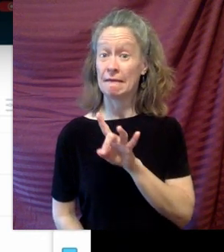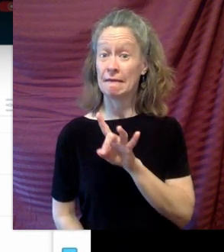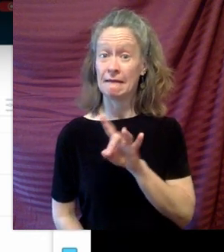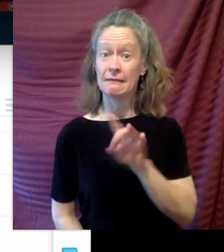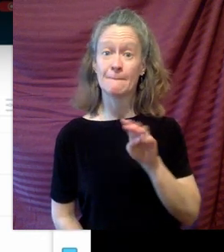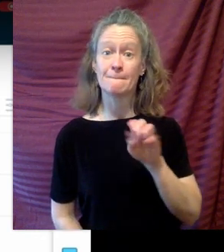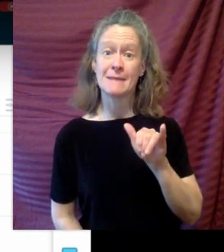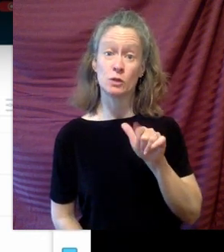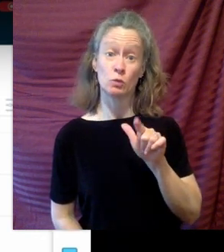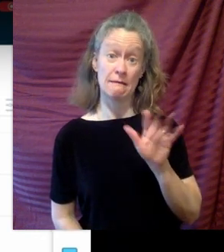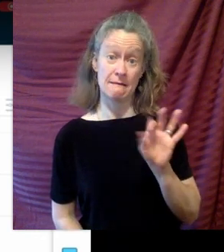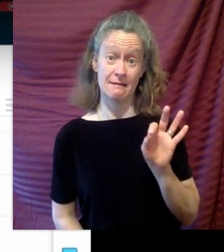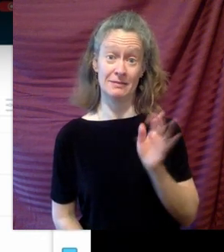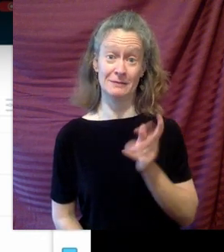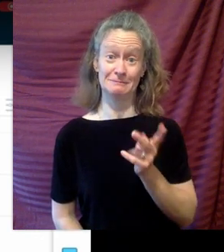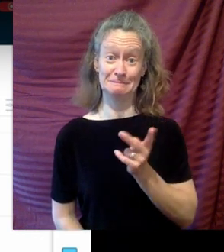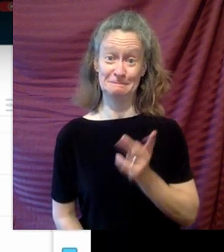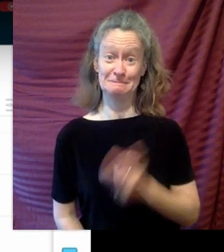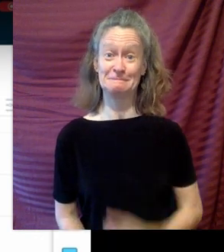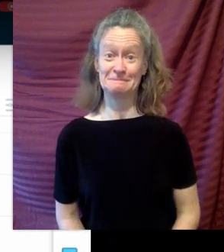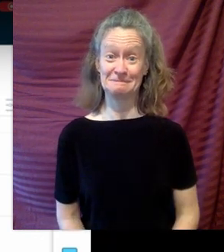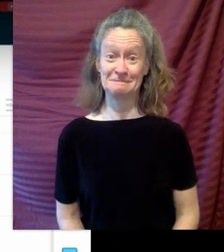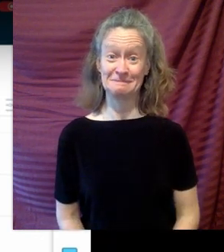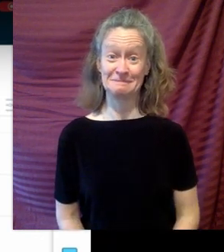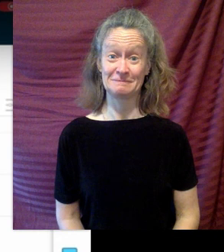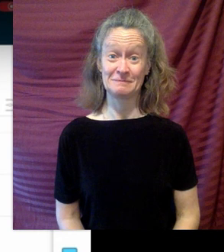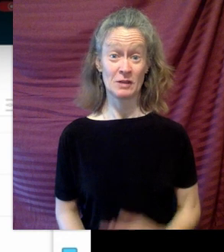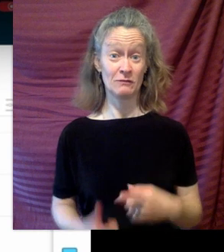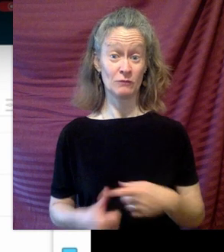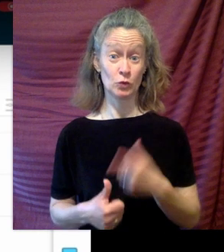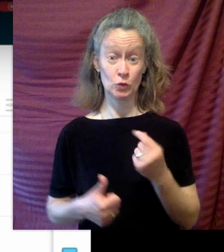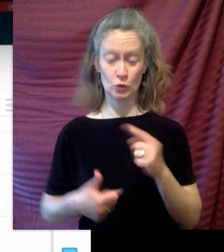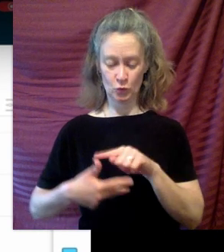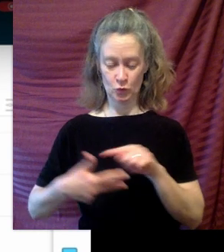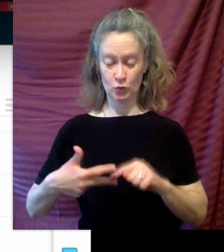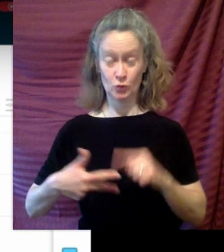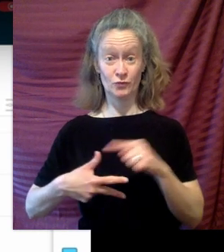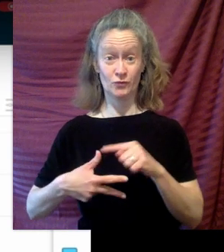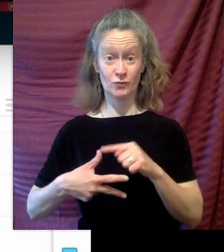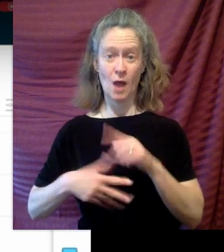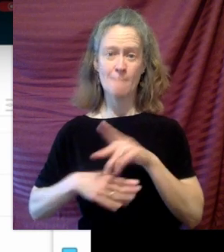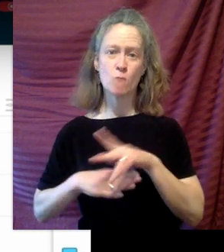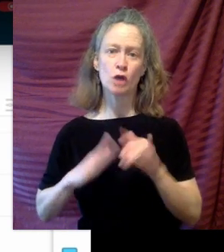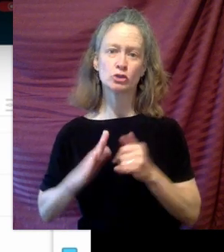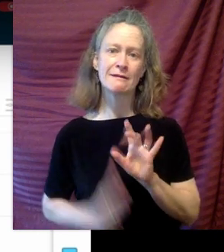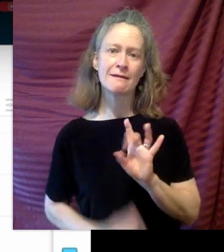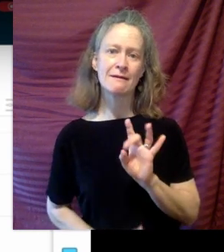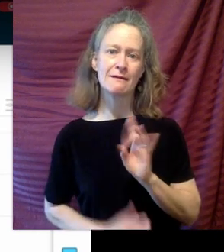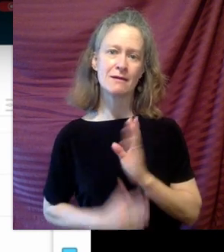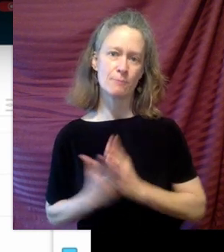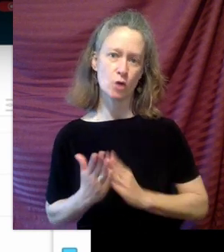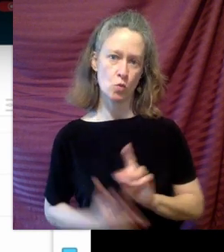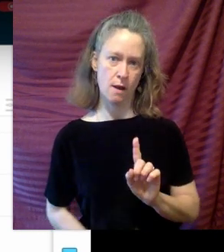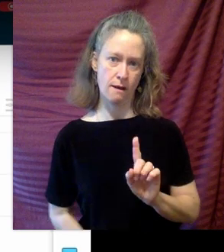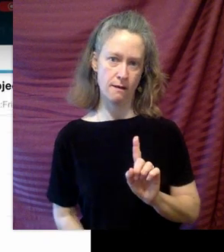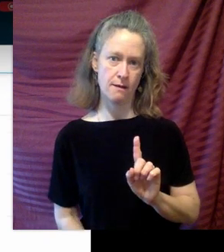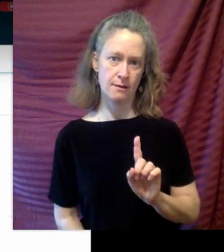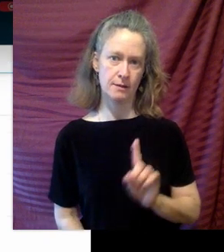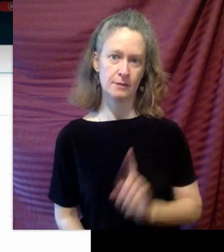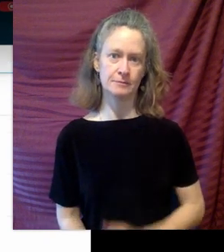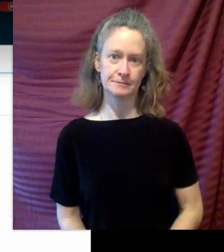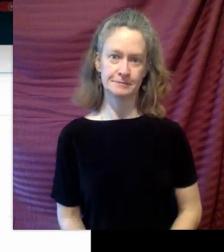29th. The first thing you're going to do is Project 8, Part 1.